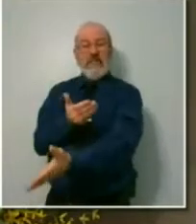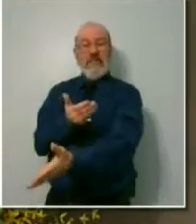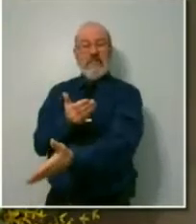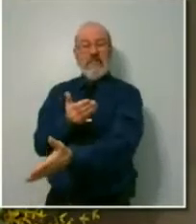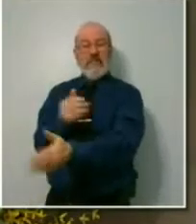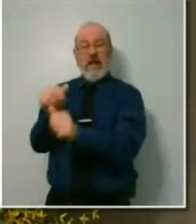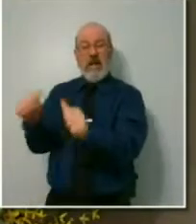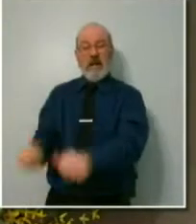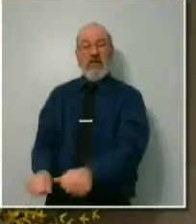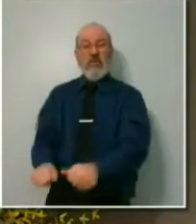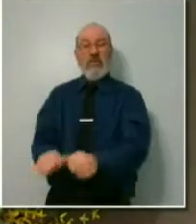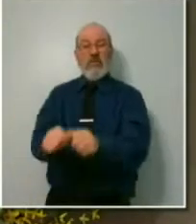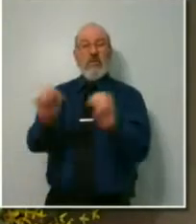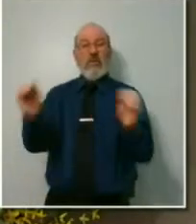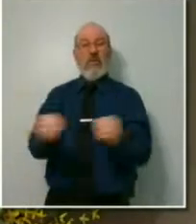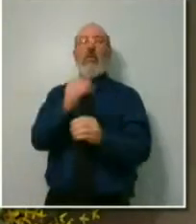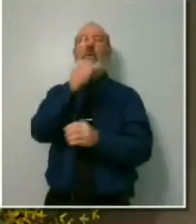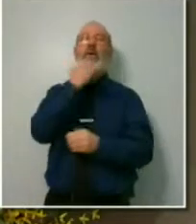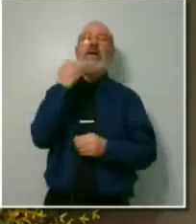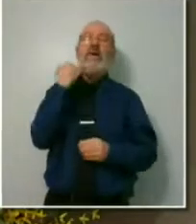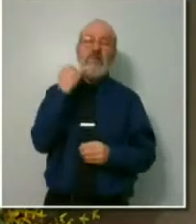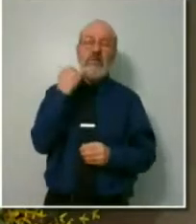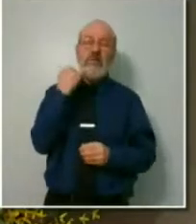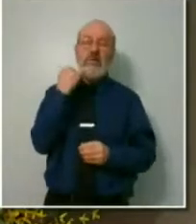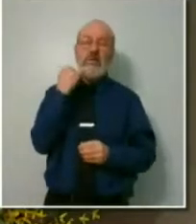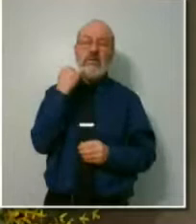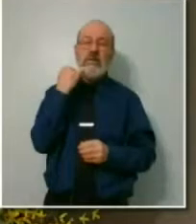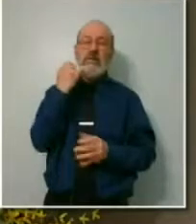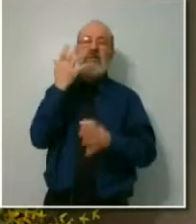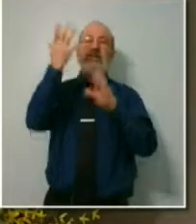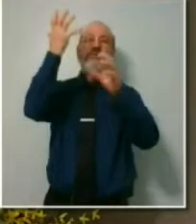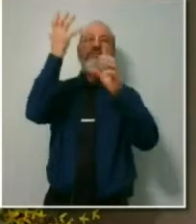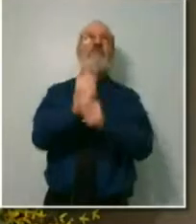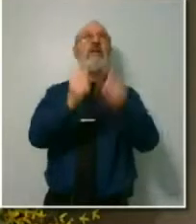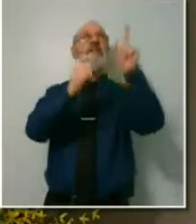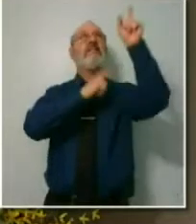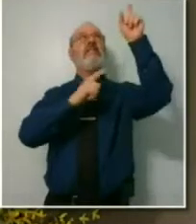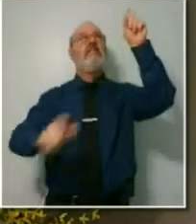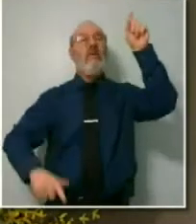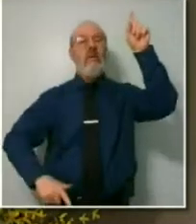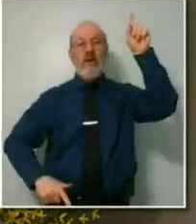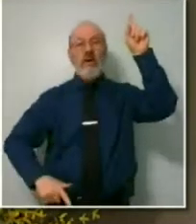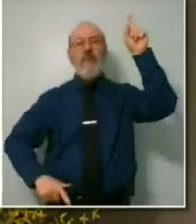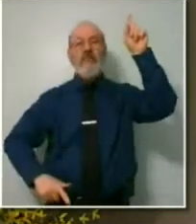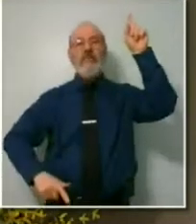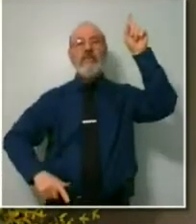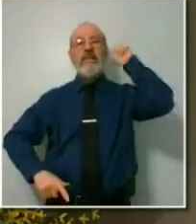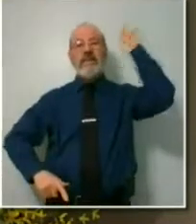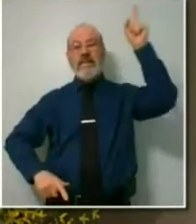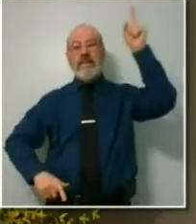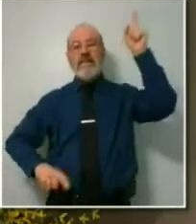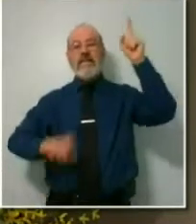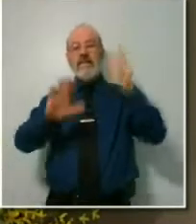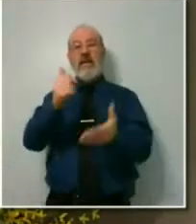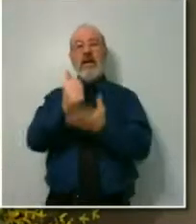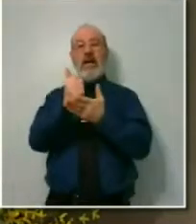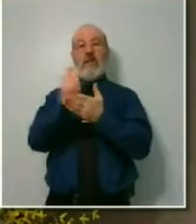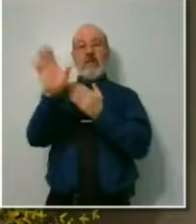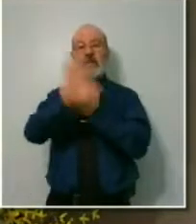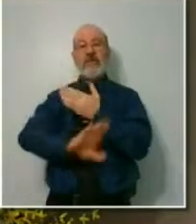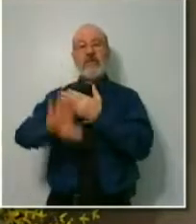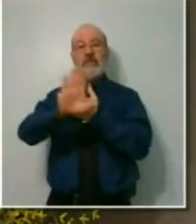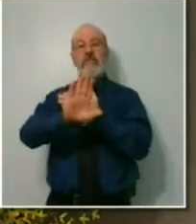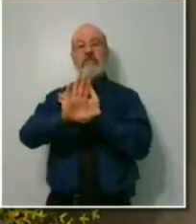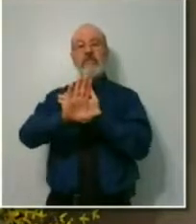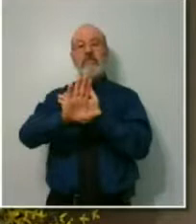O Israel, trust in the Lord. He is their help and their shield.